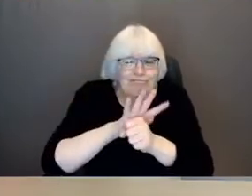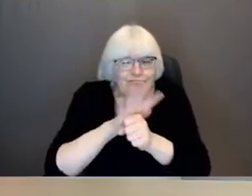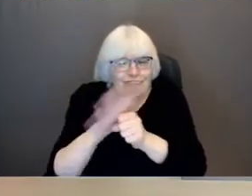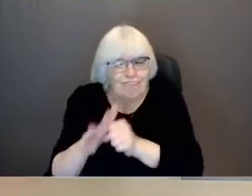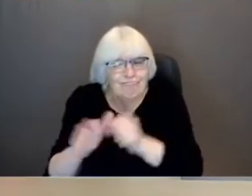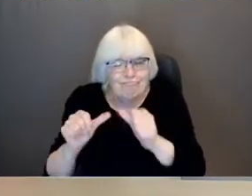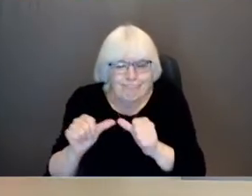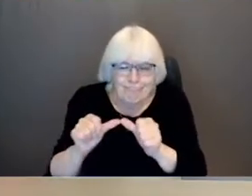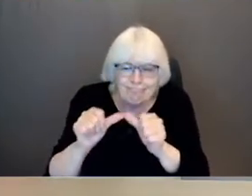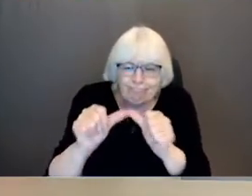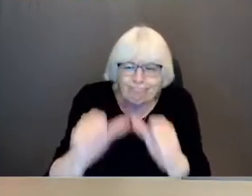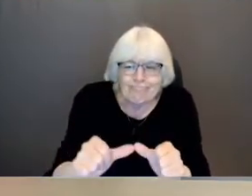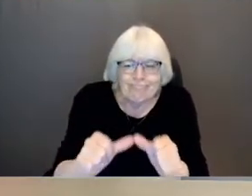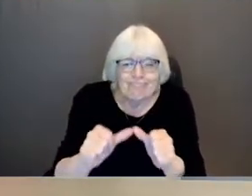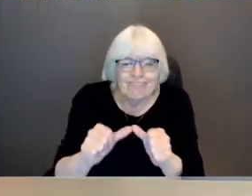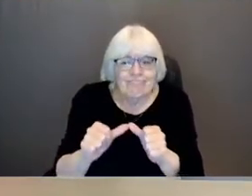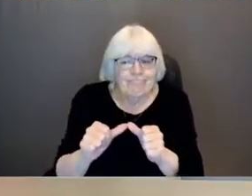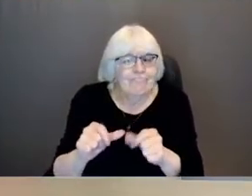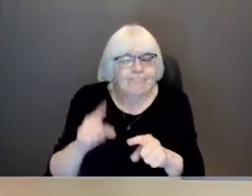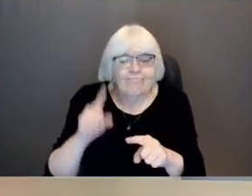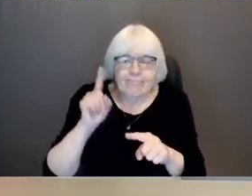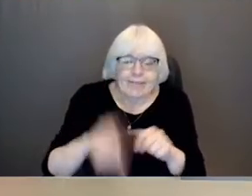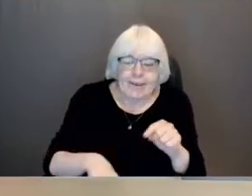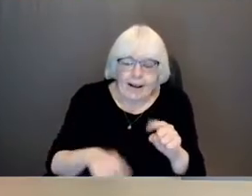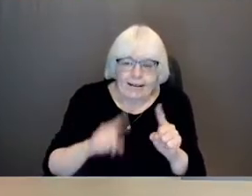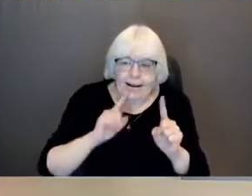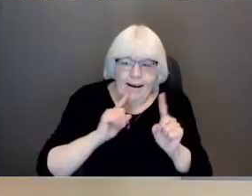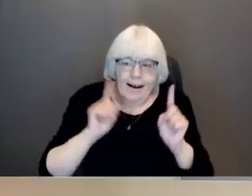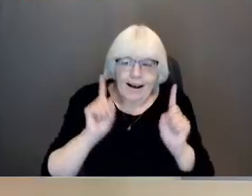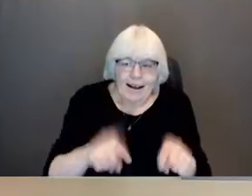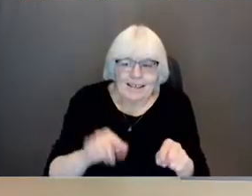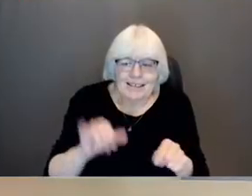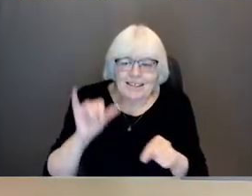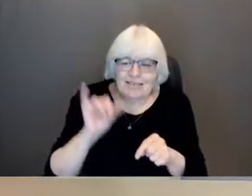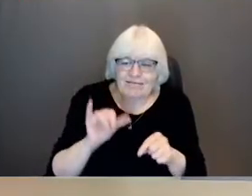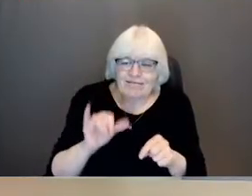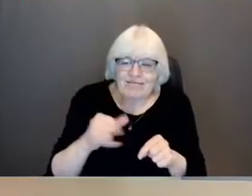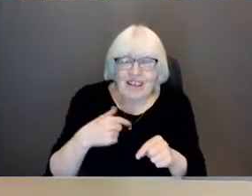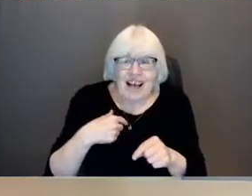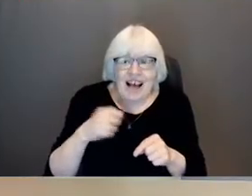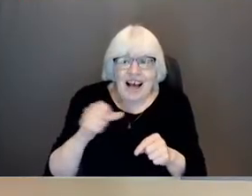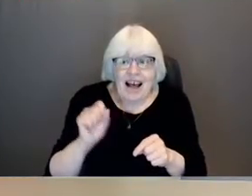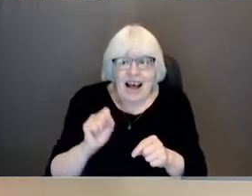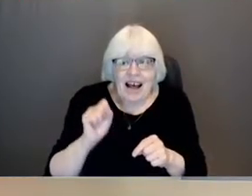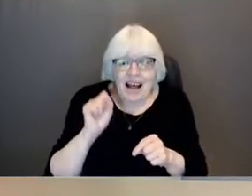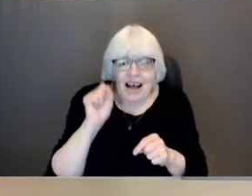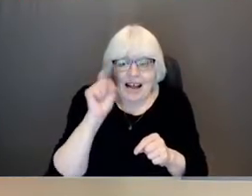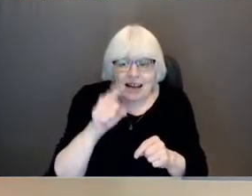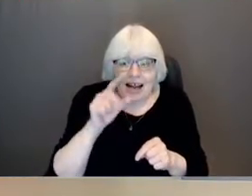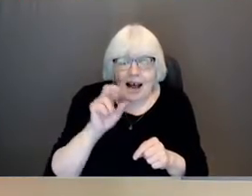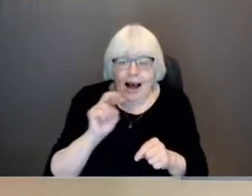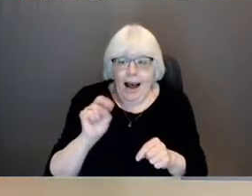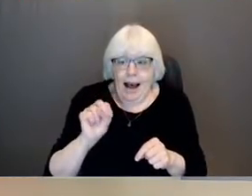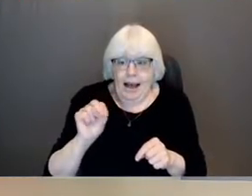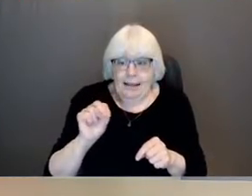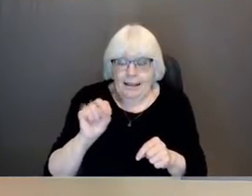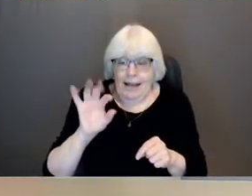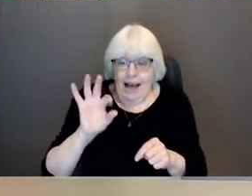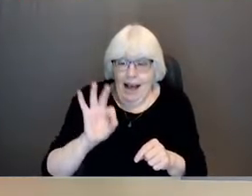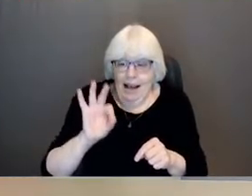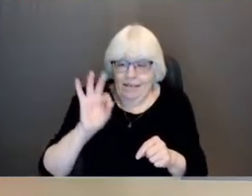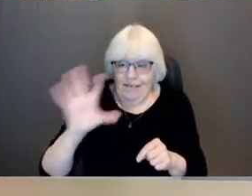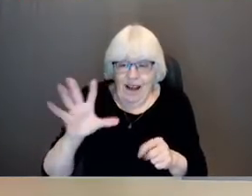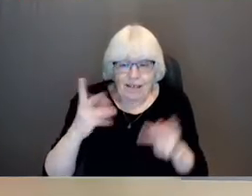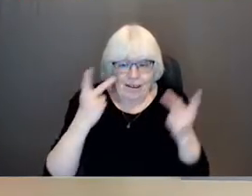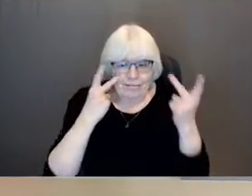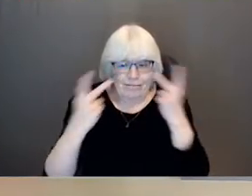respirator? Like, they're all over the drugstores, they're readily available. What is it about them that makes them not the best option